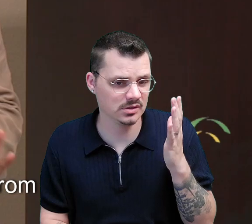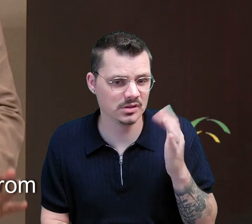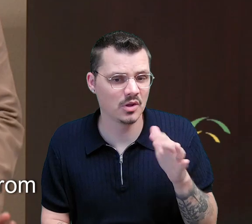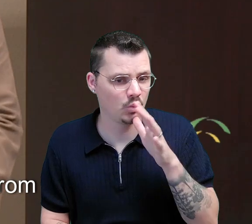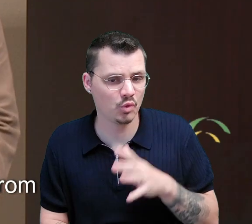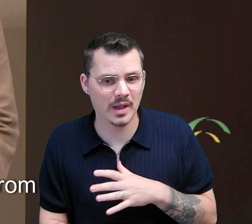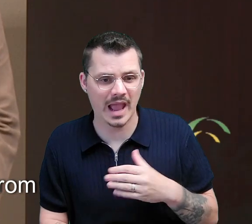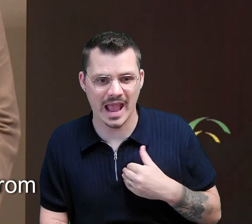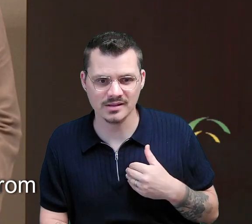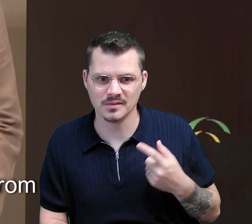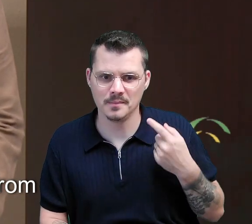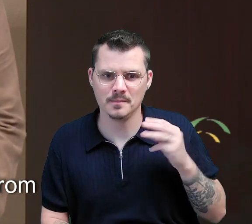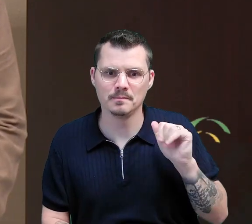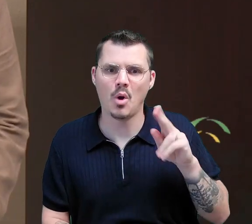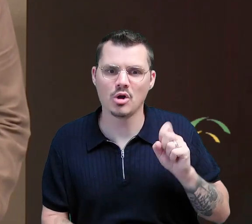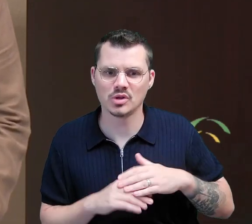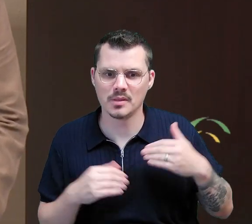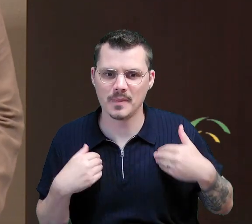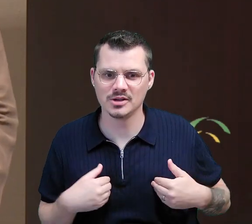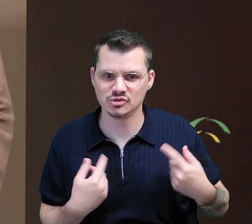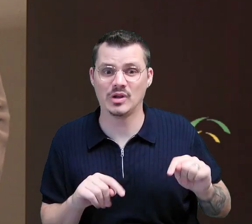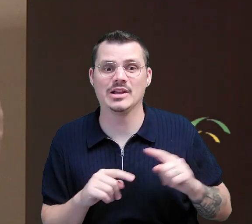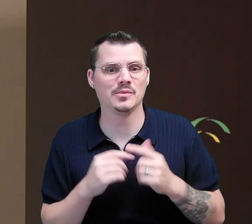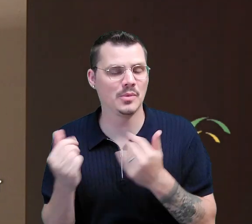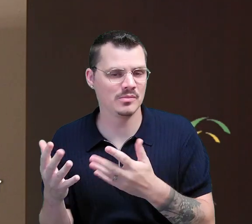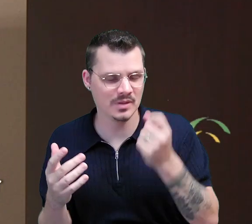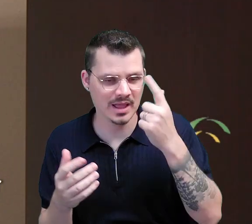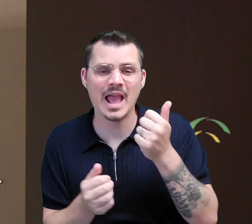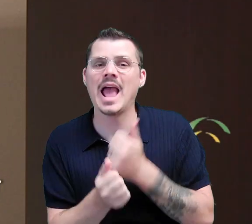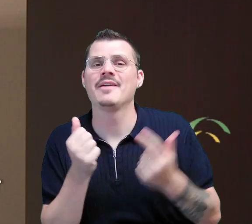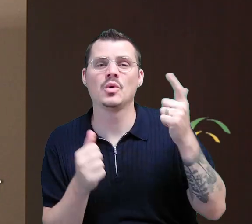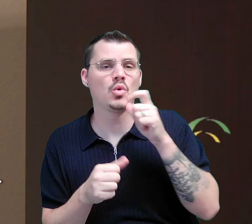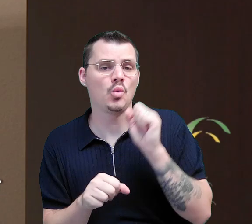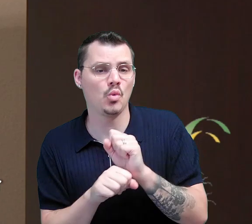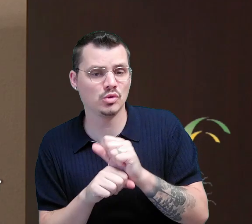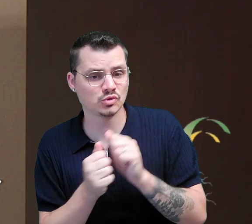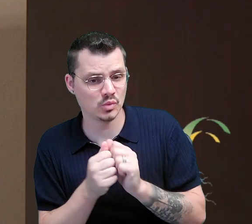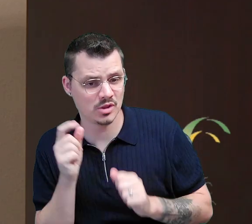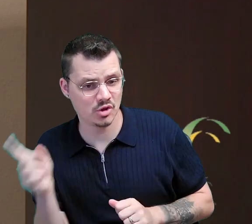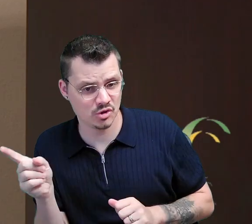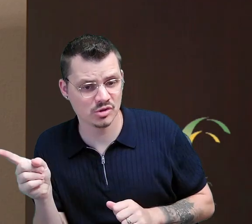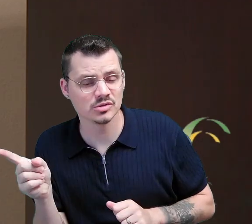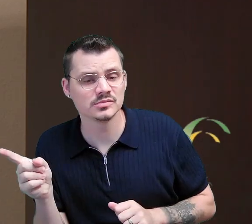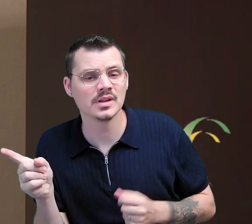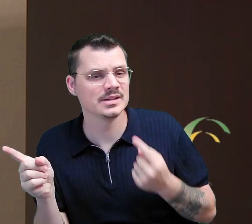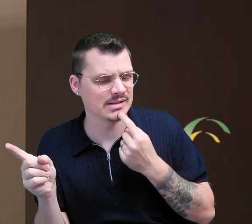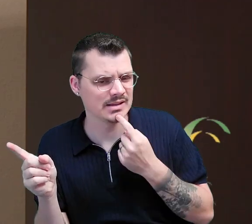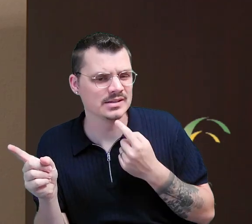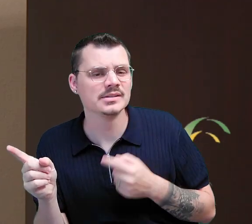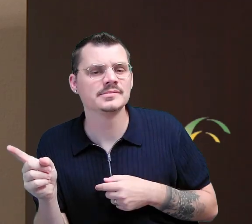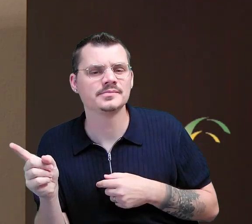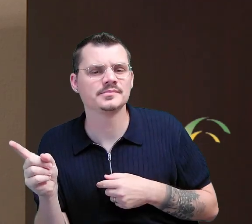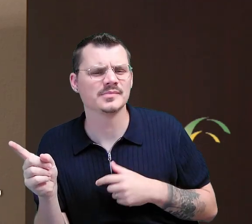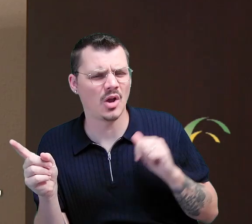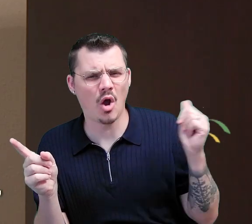this woman has marks on her body from this. And everybody who's worked with her says,